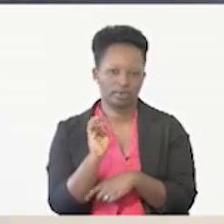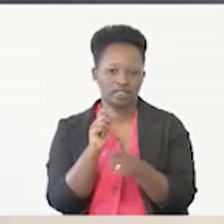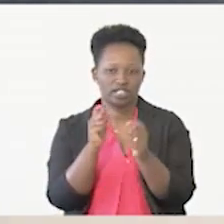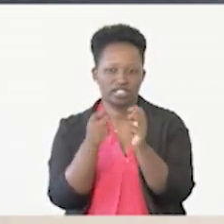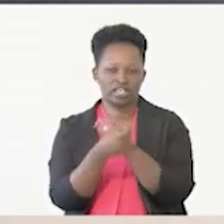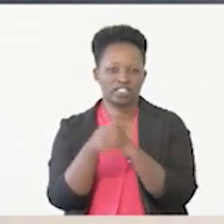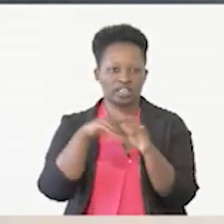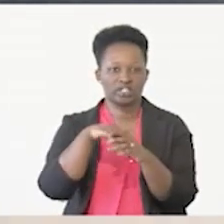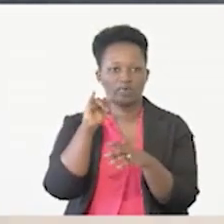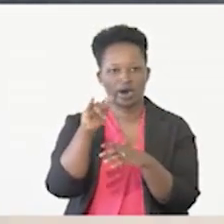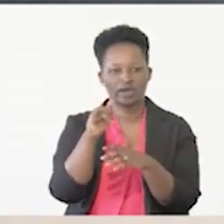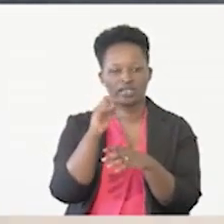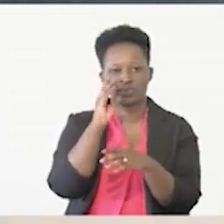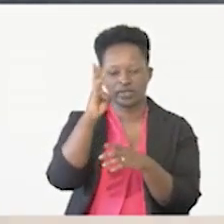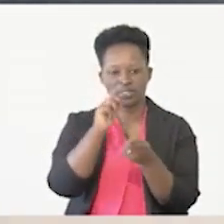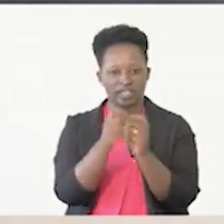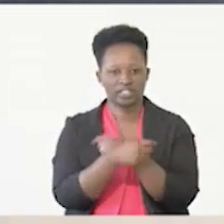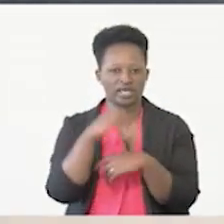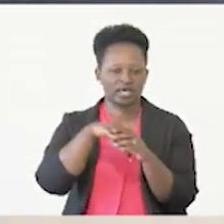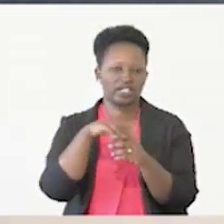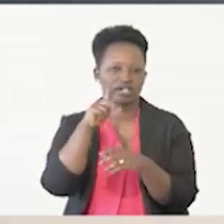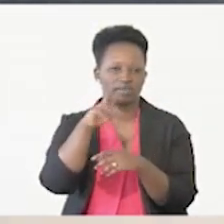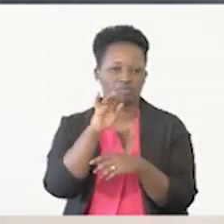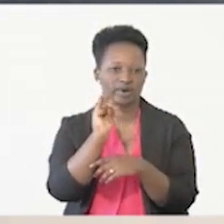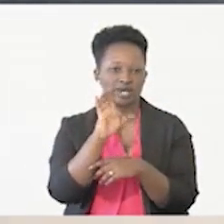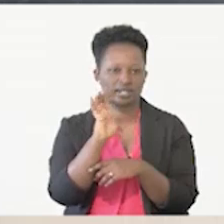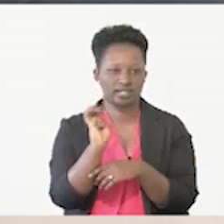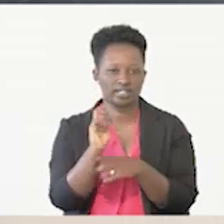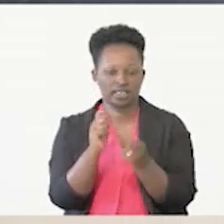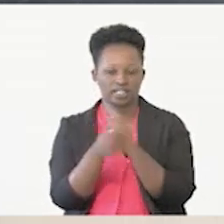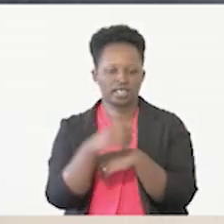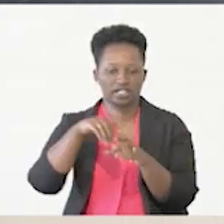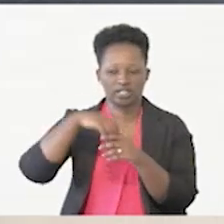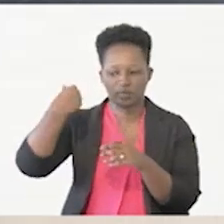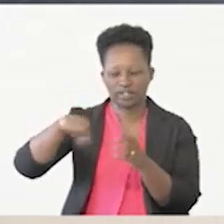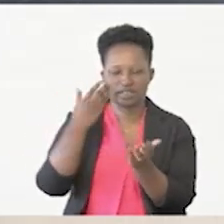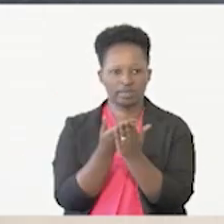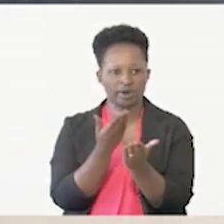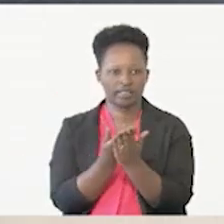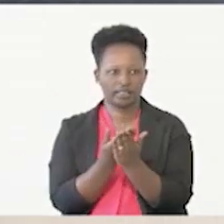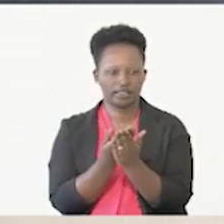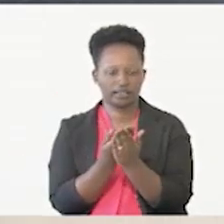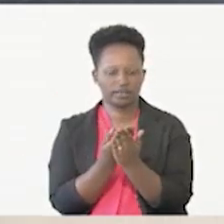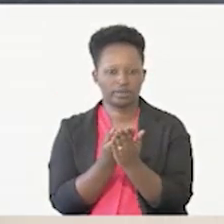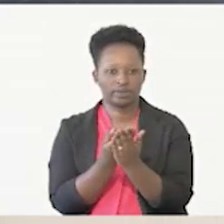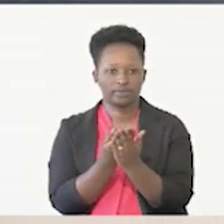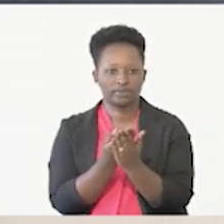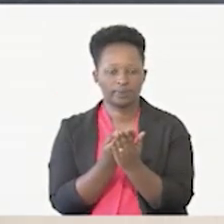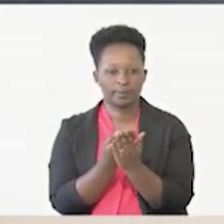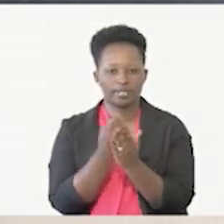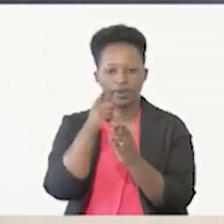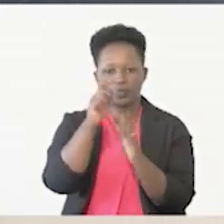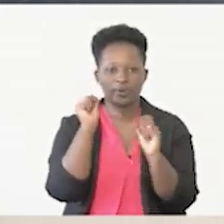y over change in x, which will be change in price over change in quantity demanded. So here, you